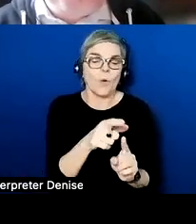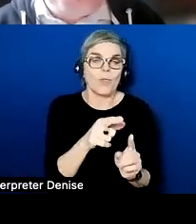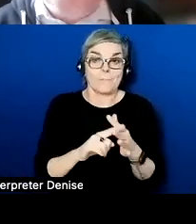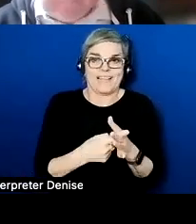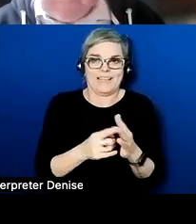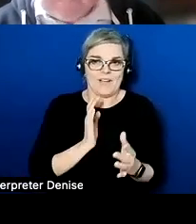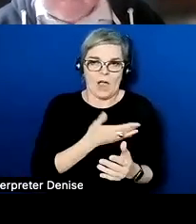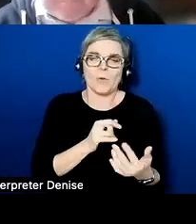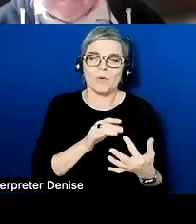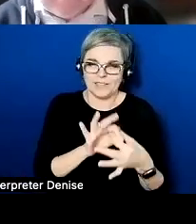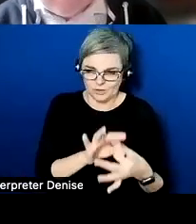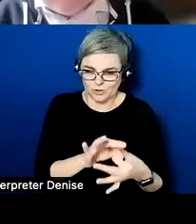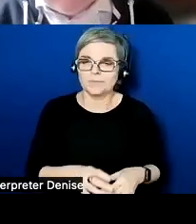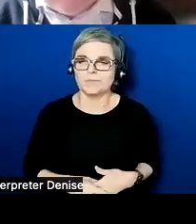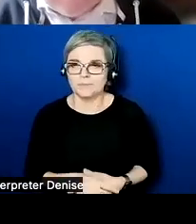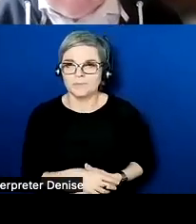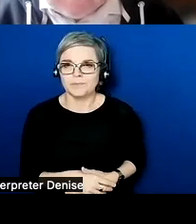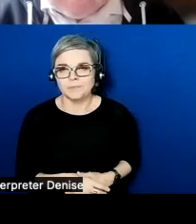Yeah.